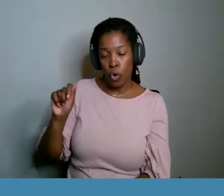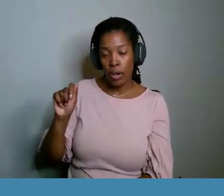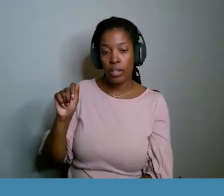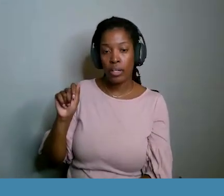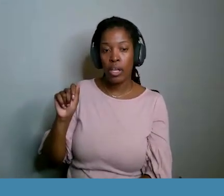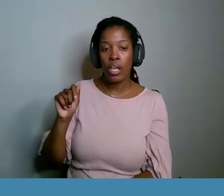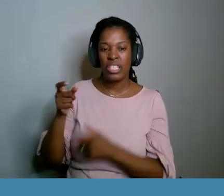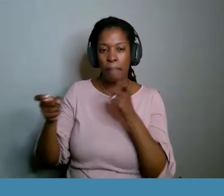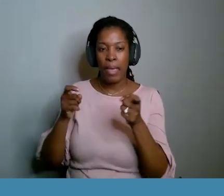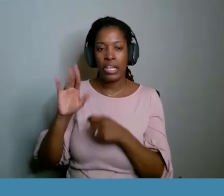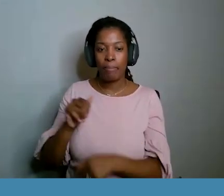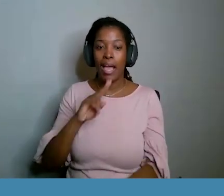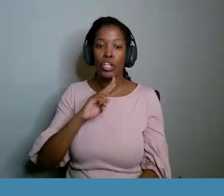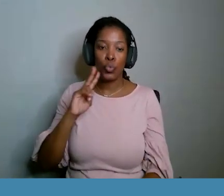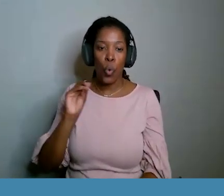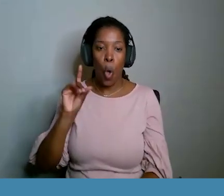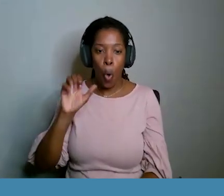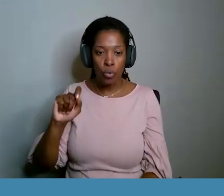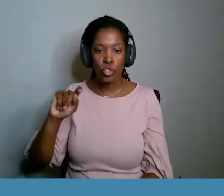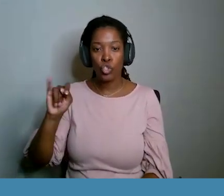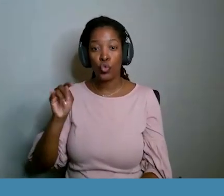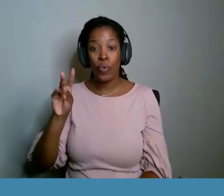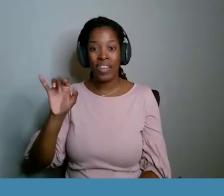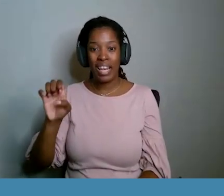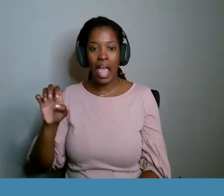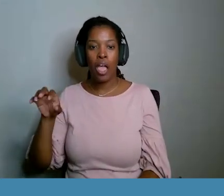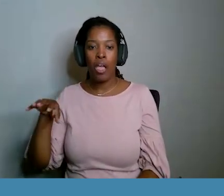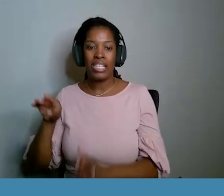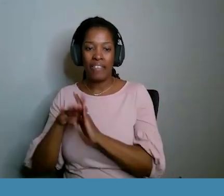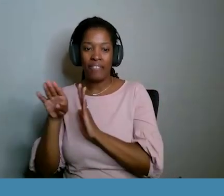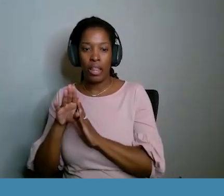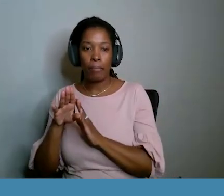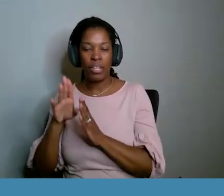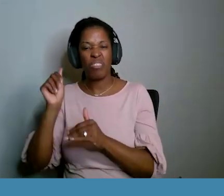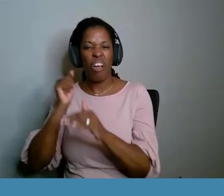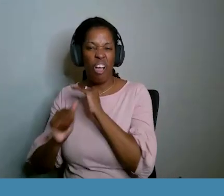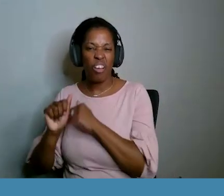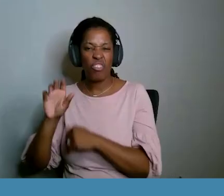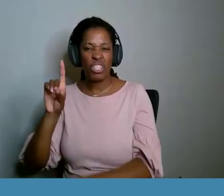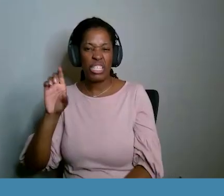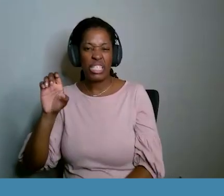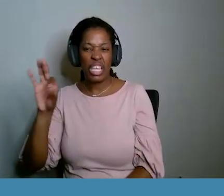Incorporated, which is under contract with DCF.